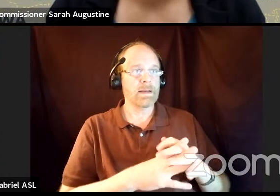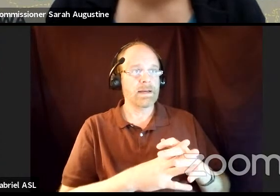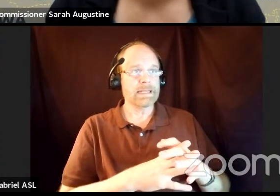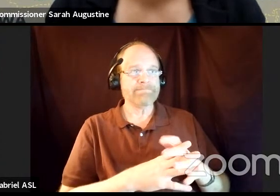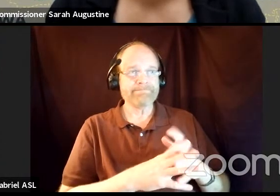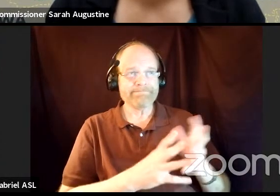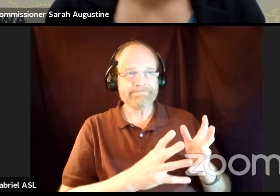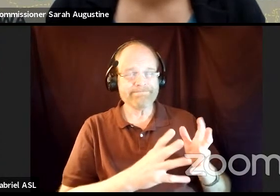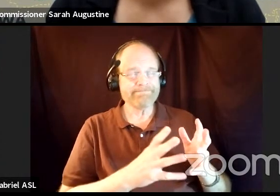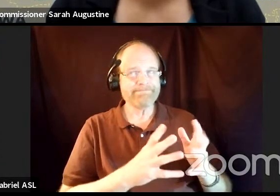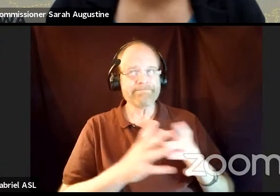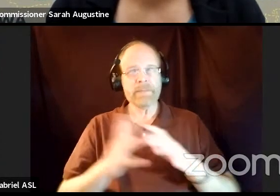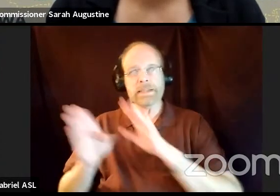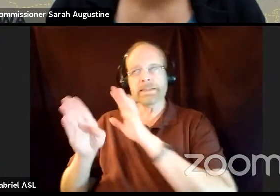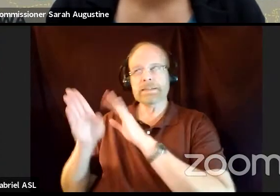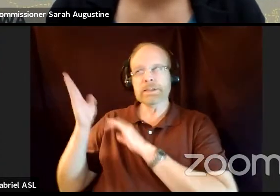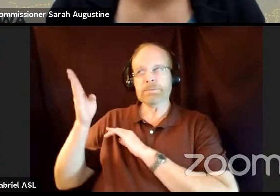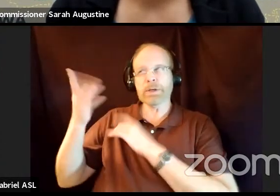lines and so forth.